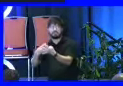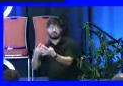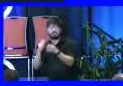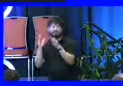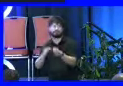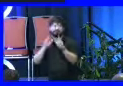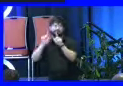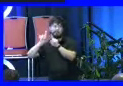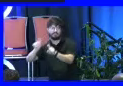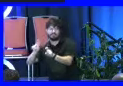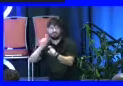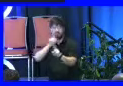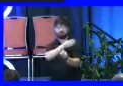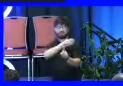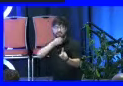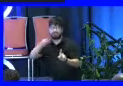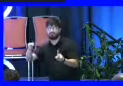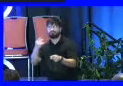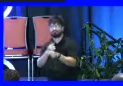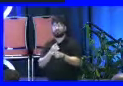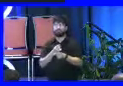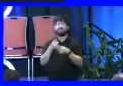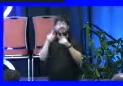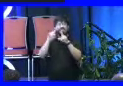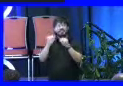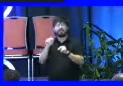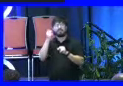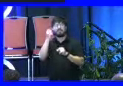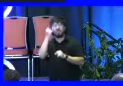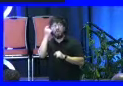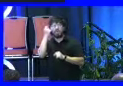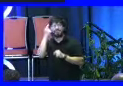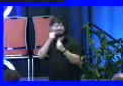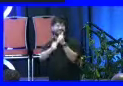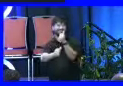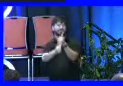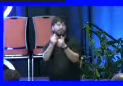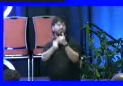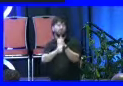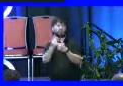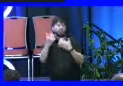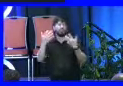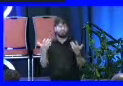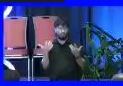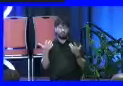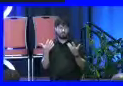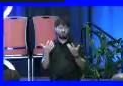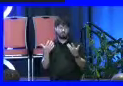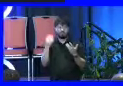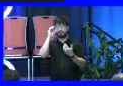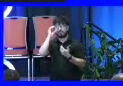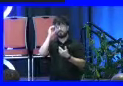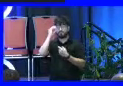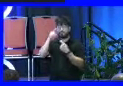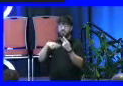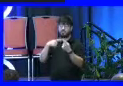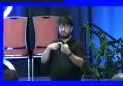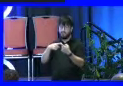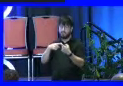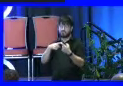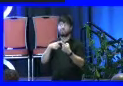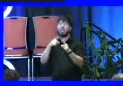also to, understanding their risk. So what's their risk? So performing a risk